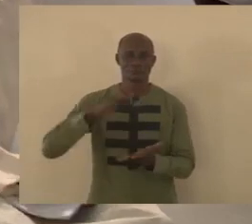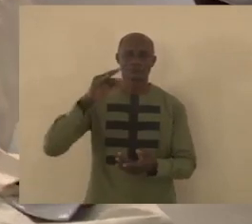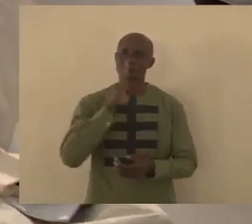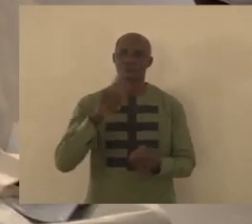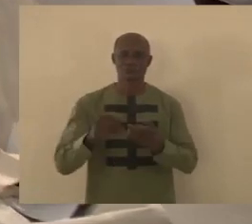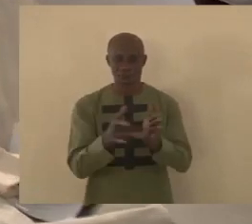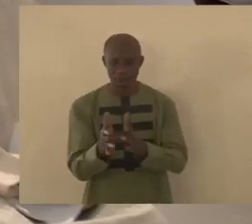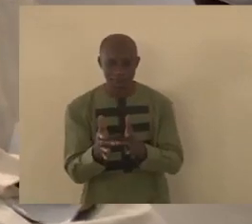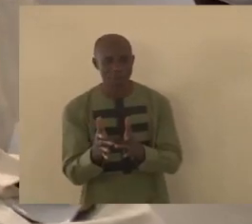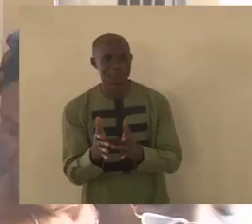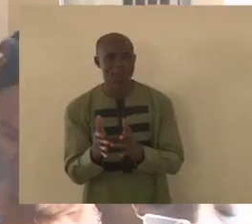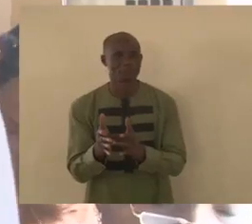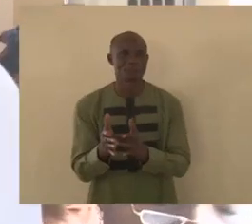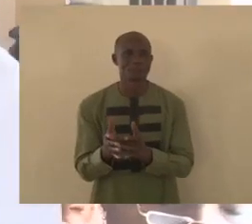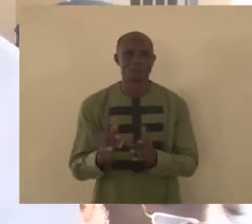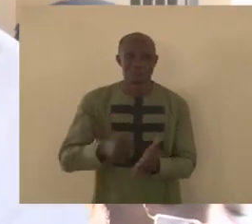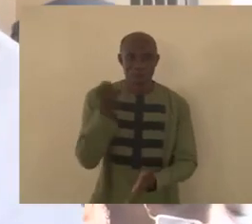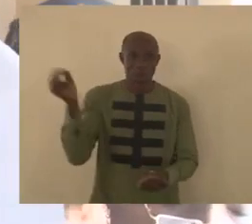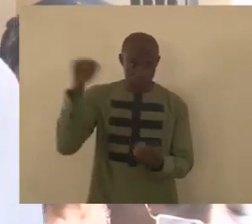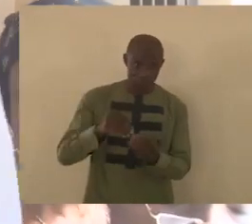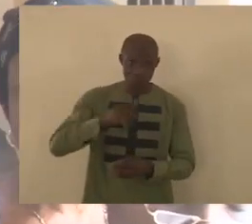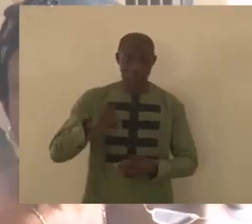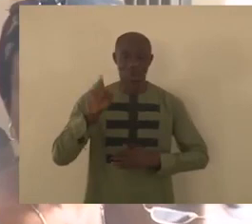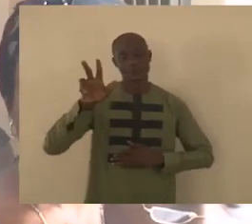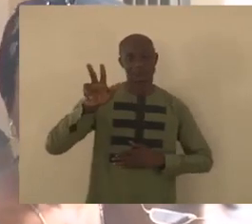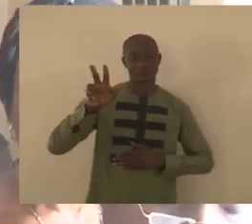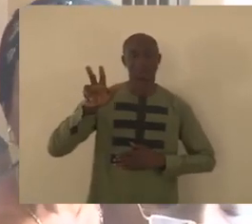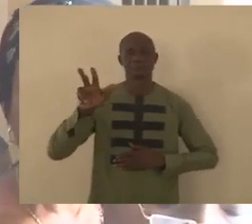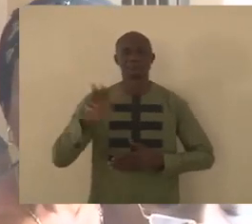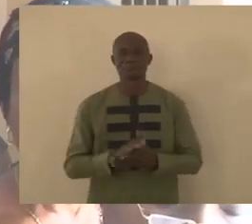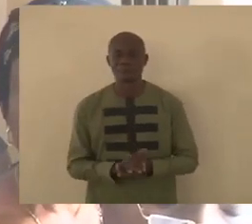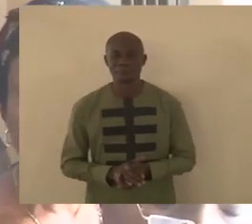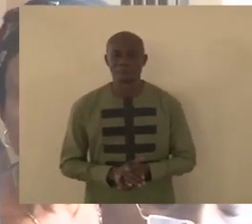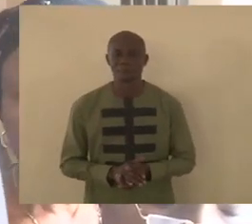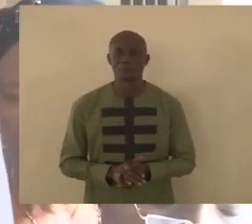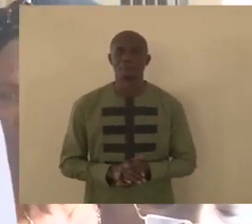Glory to Jesus. Honor to Mary. Just to add to question three,